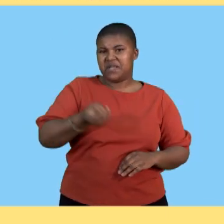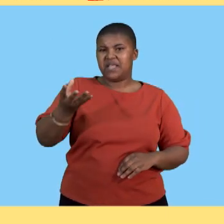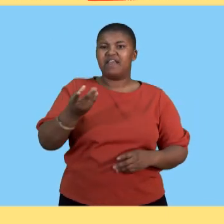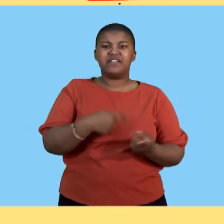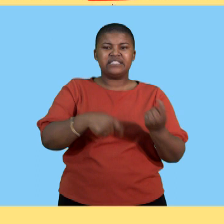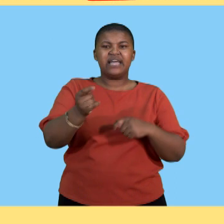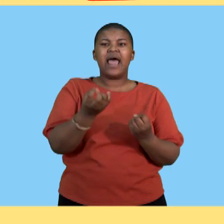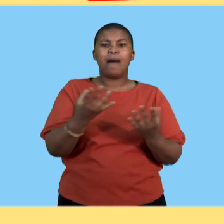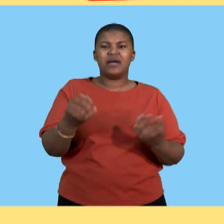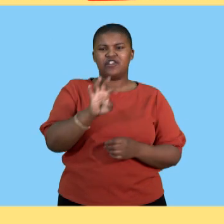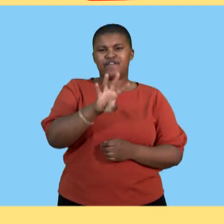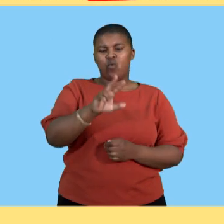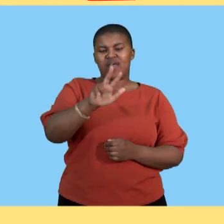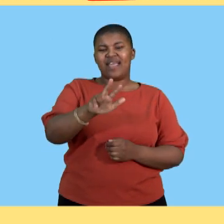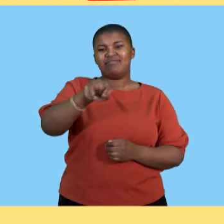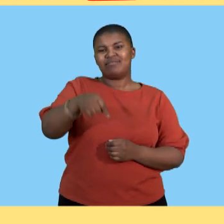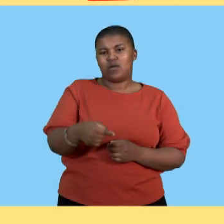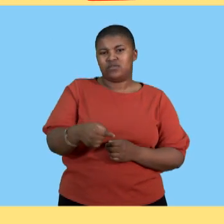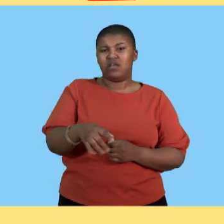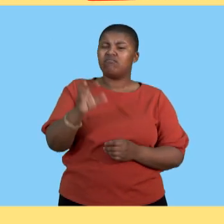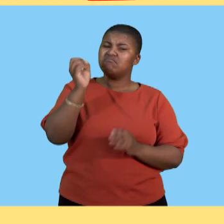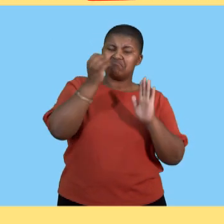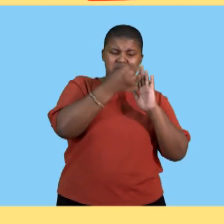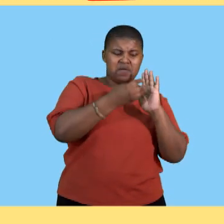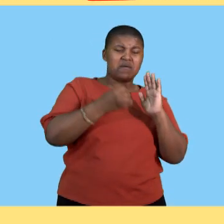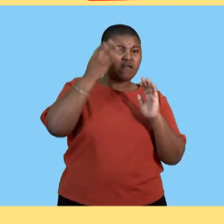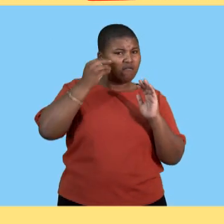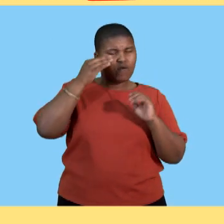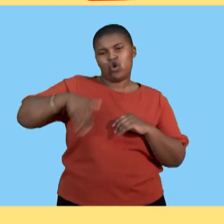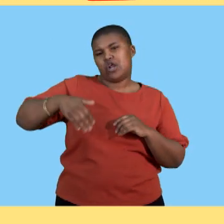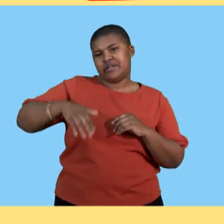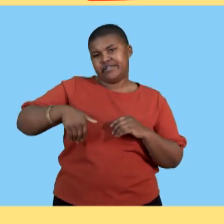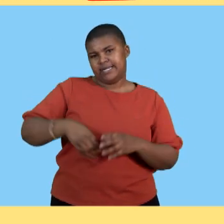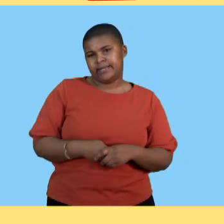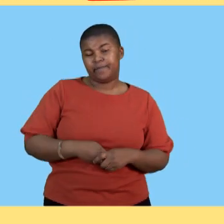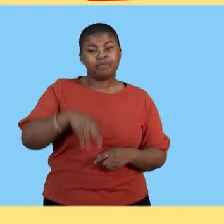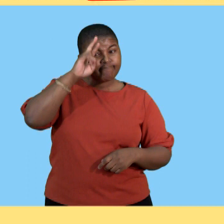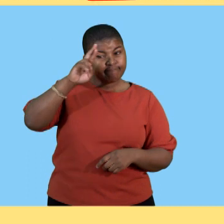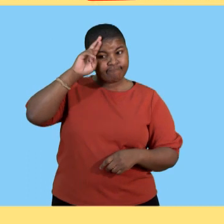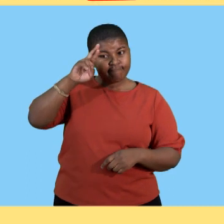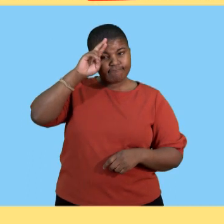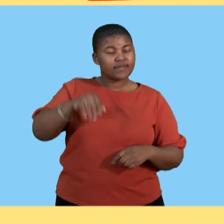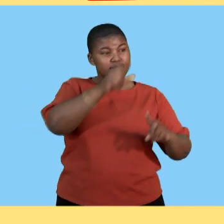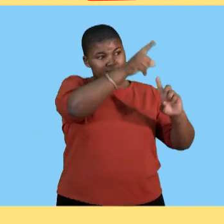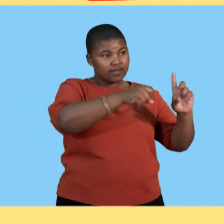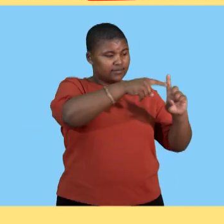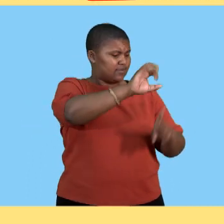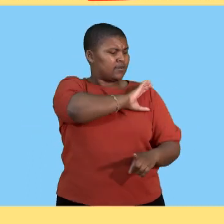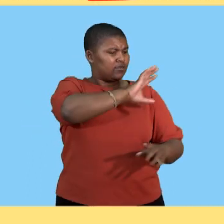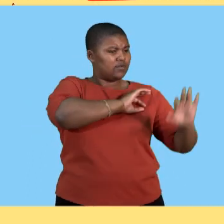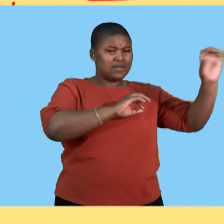of 48,000. No entry has been made. So once a customer returns